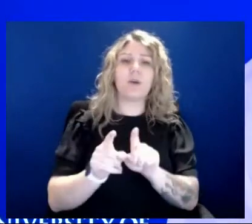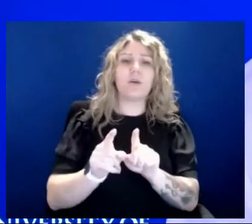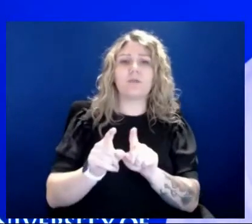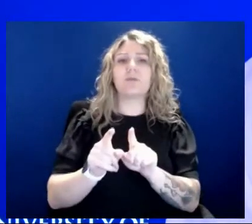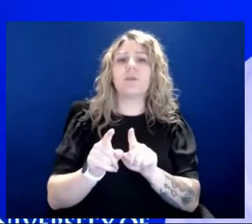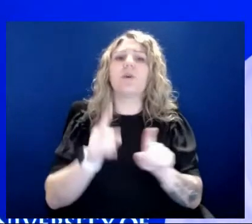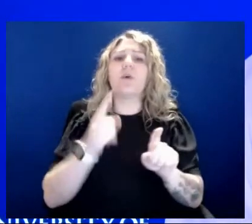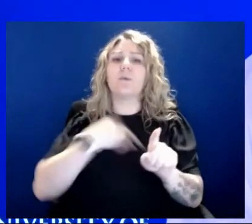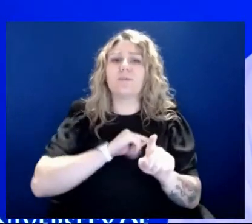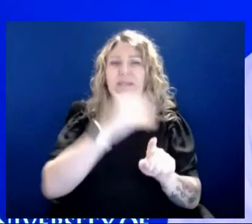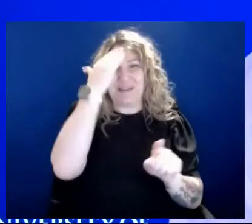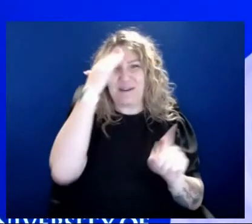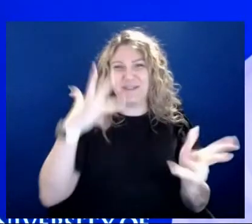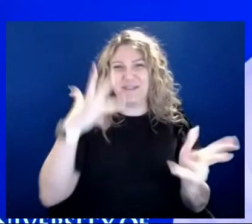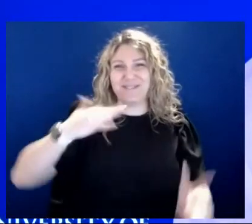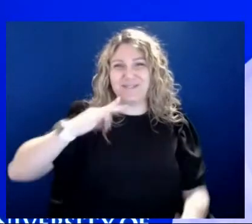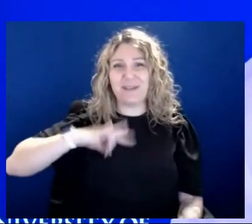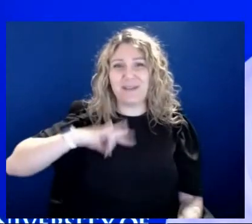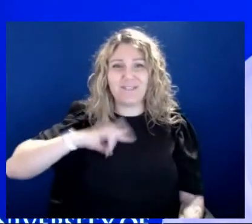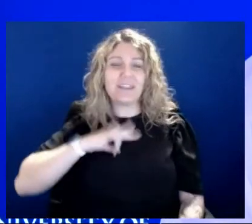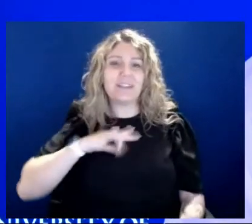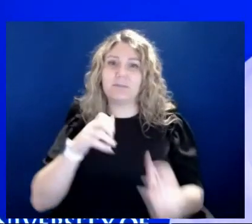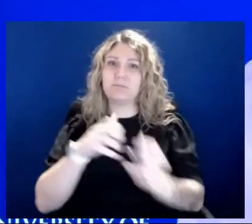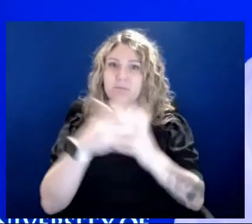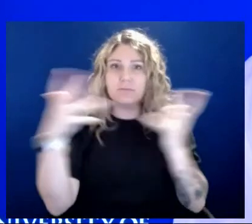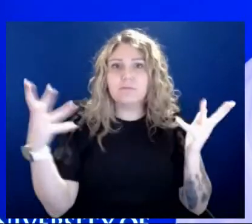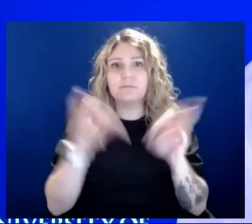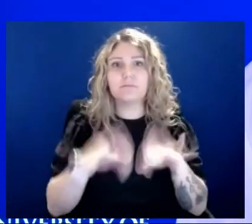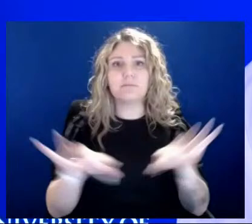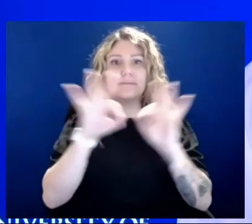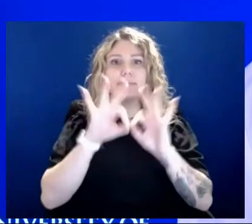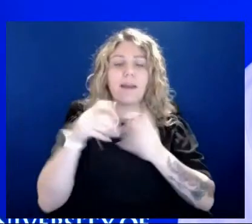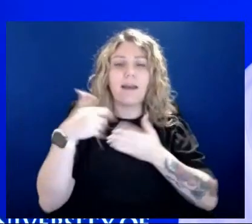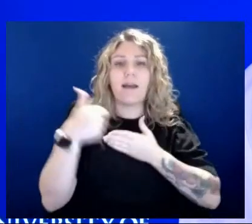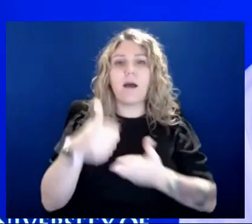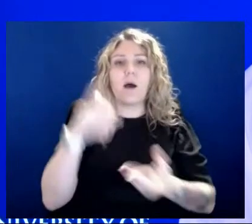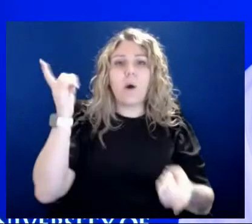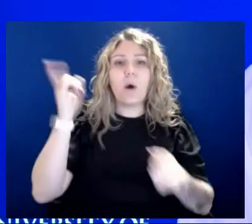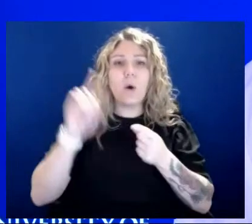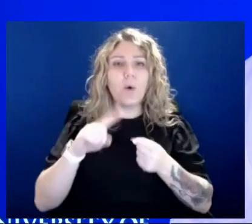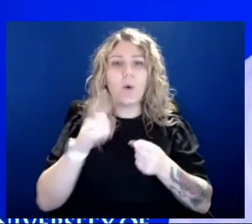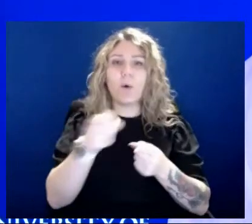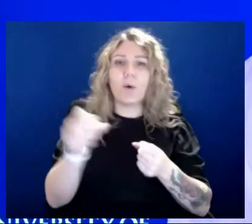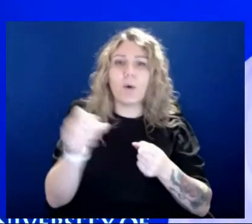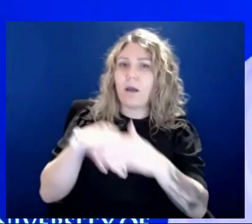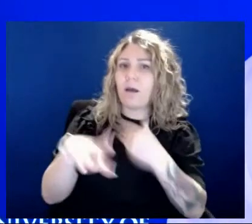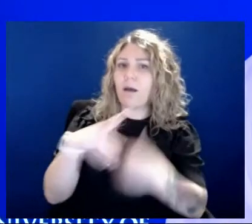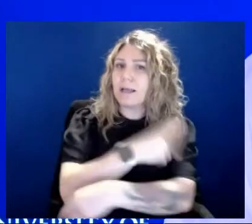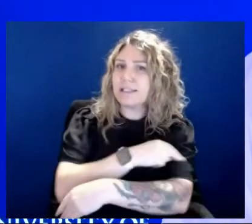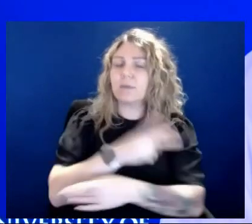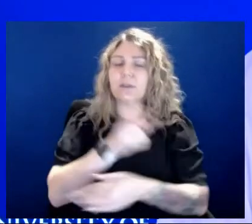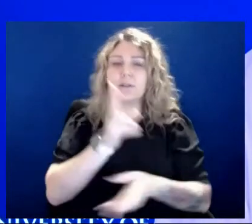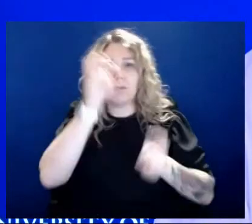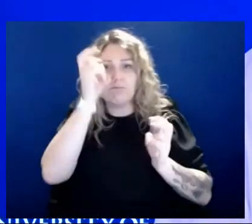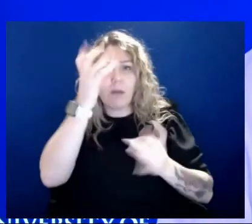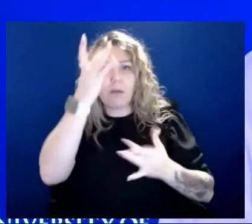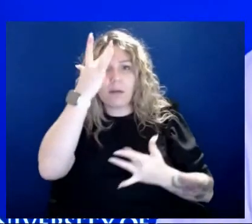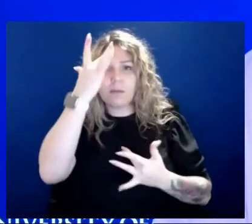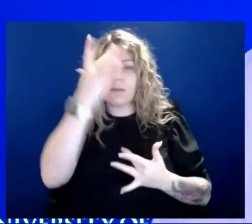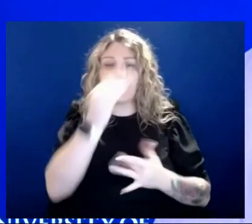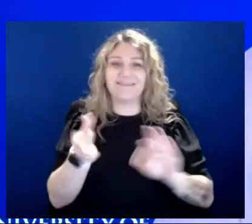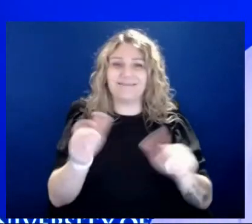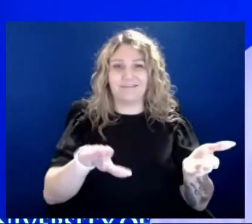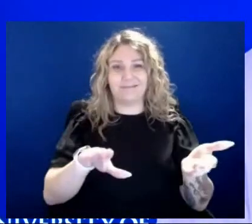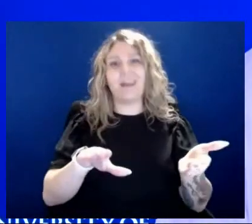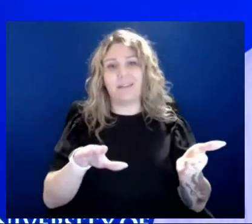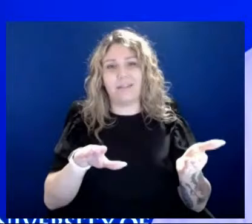benefits are multifaceted. Number one, helping reduce hospitalization, severe disease, and death. And we know that it